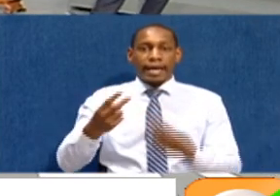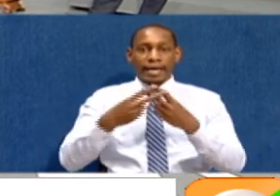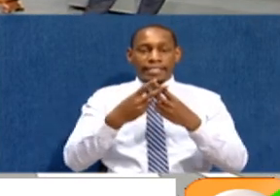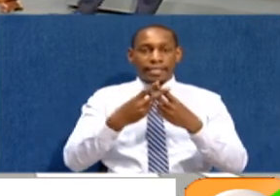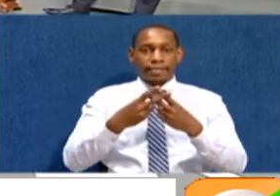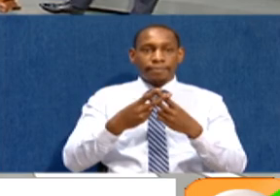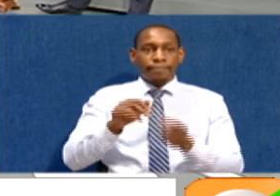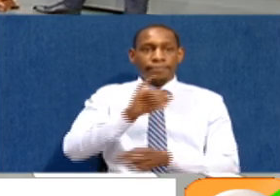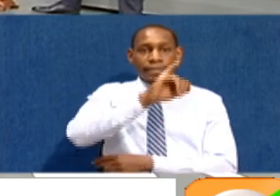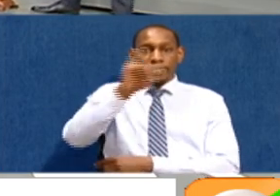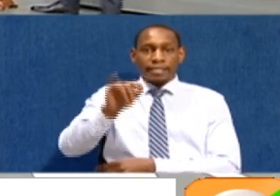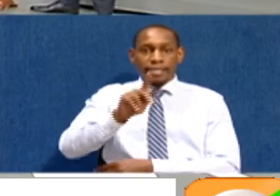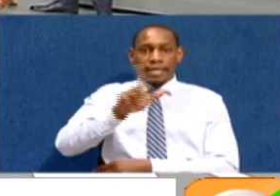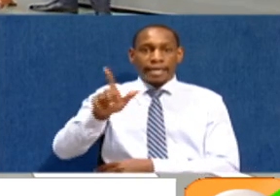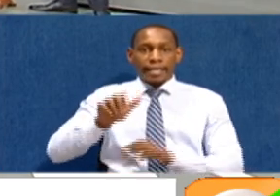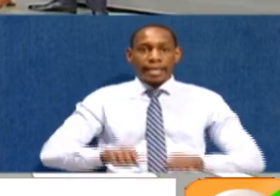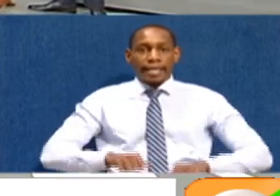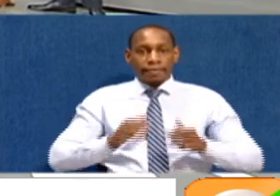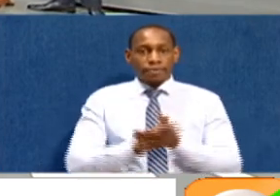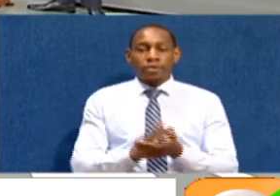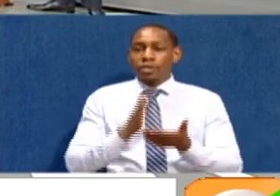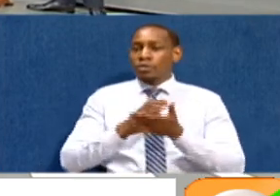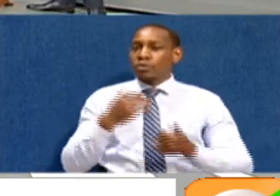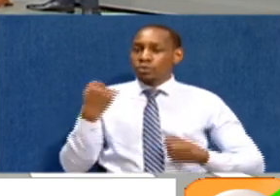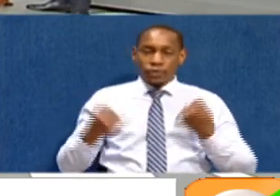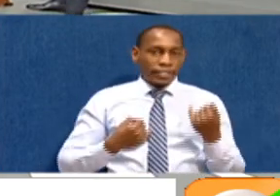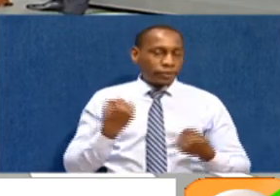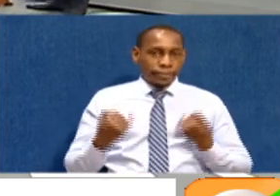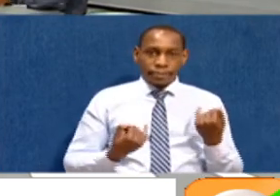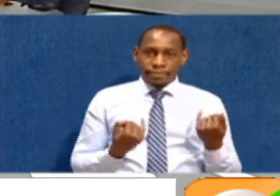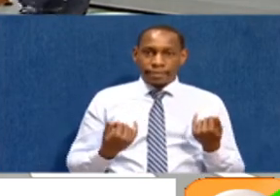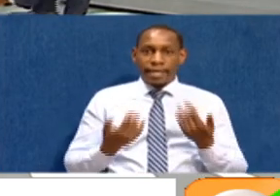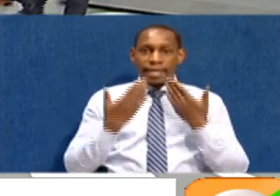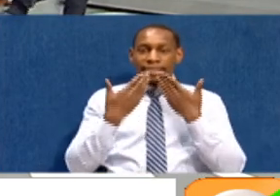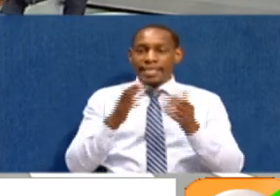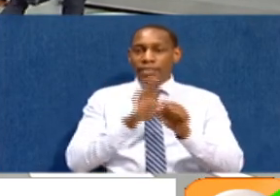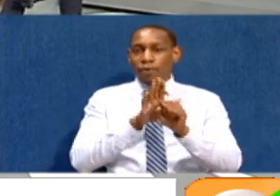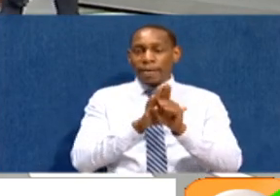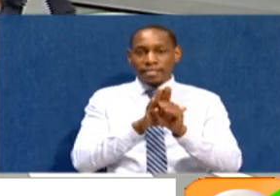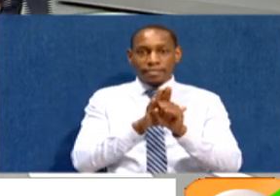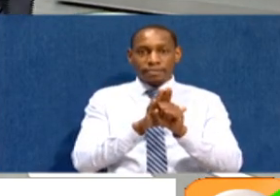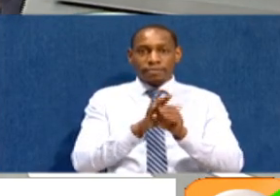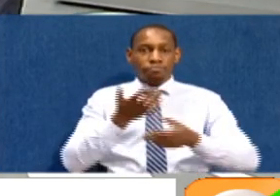hashtag JKLive. Gentlemen, it's been a pleasure. And thanks so much